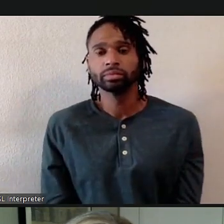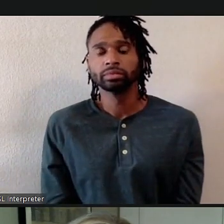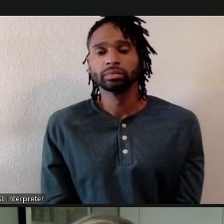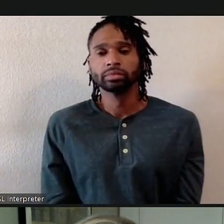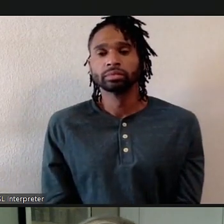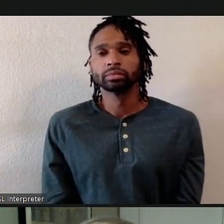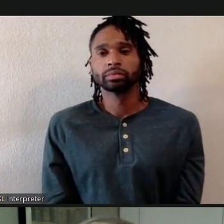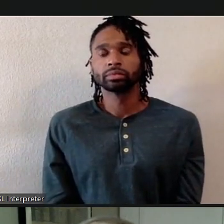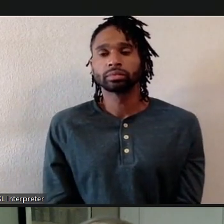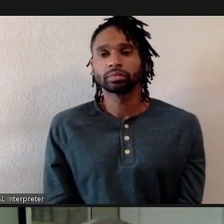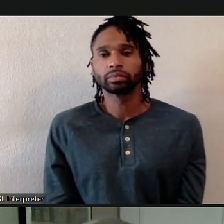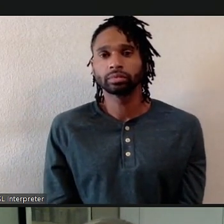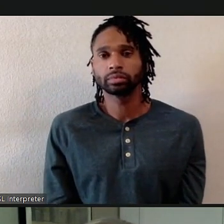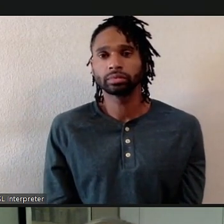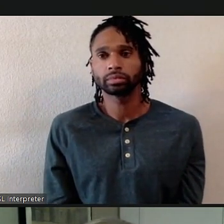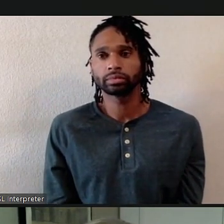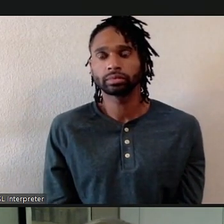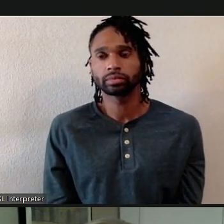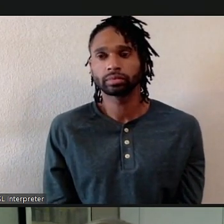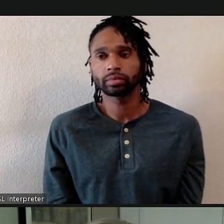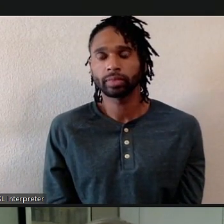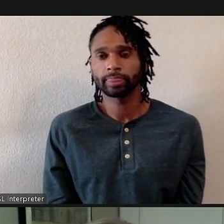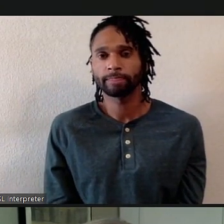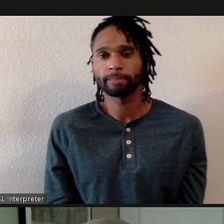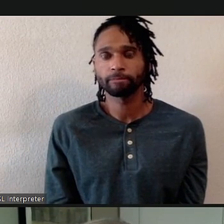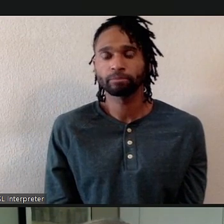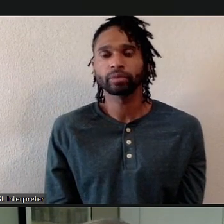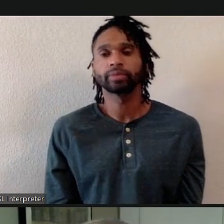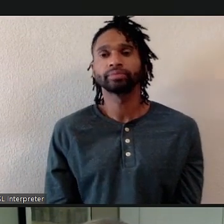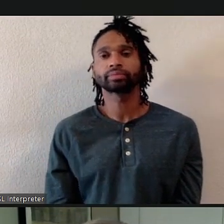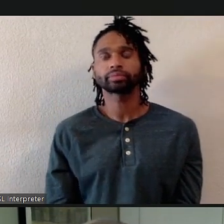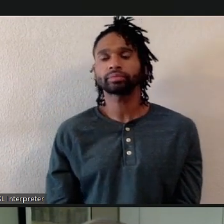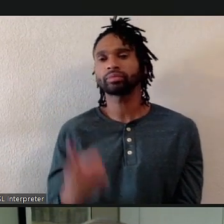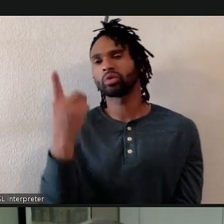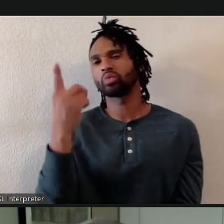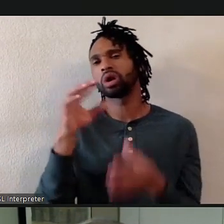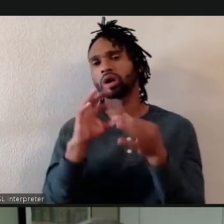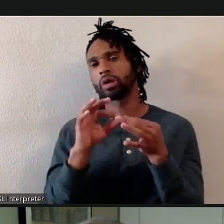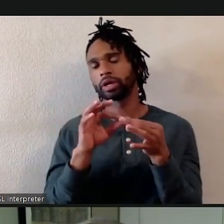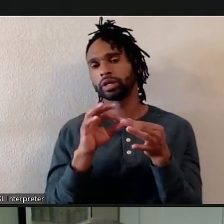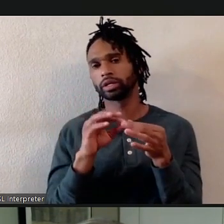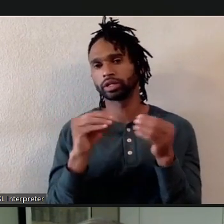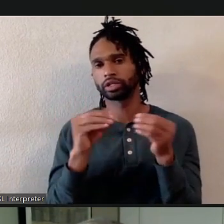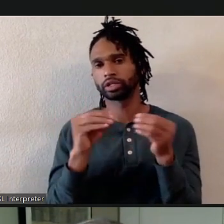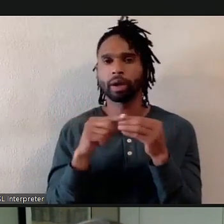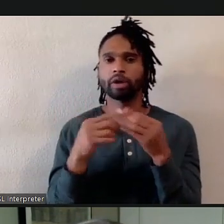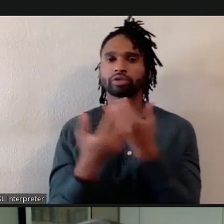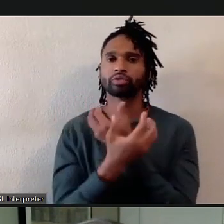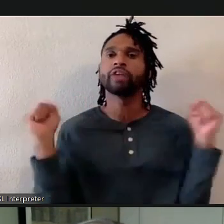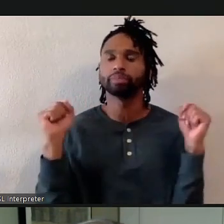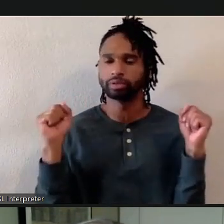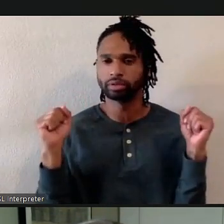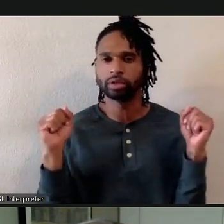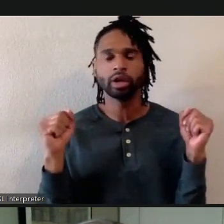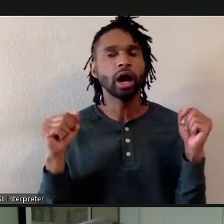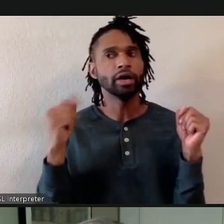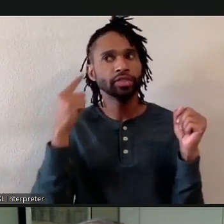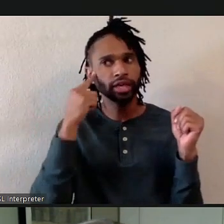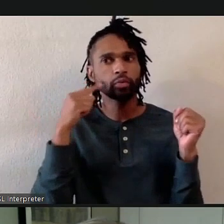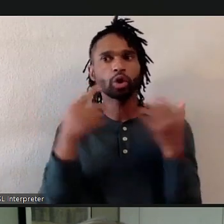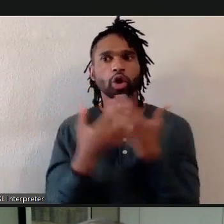Well, this is John Savin. I'll make one comment. This is more than survivability. I mean, I think we're learning that there are